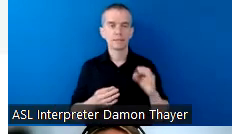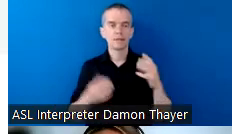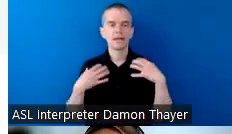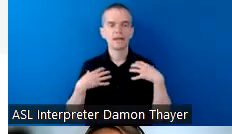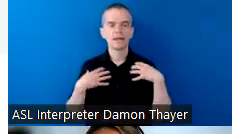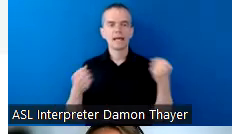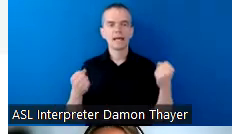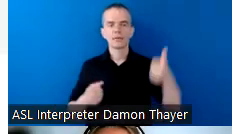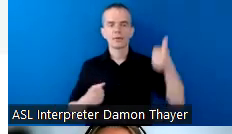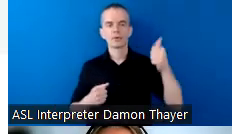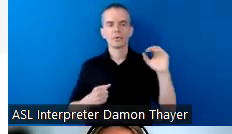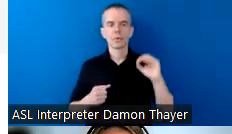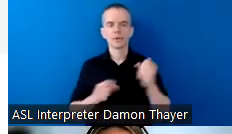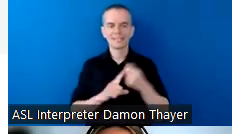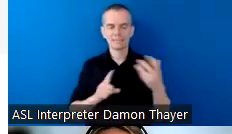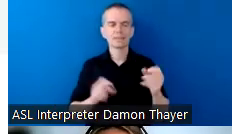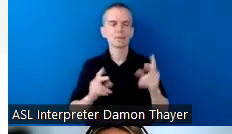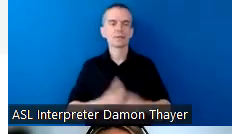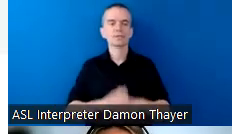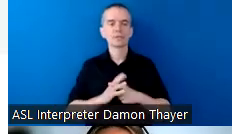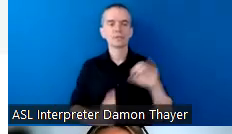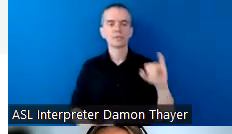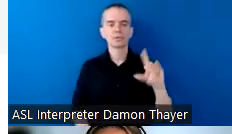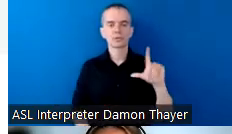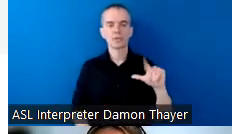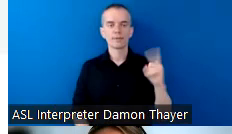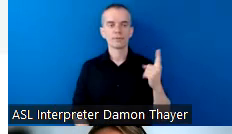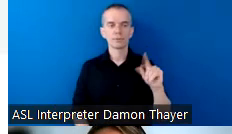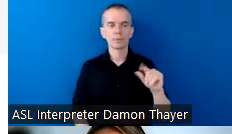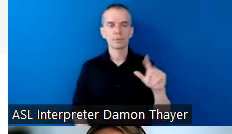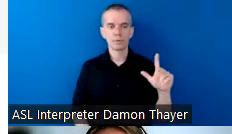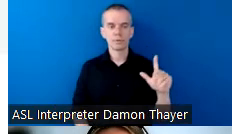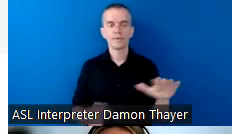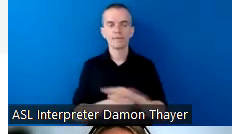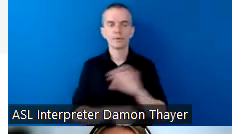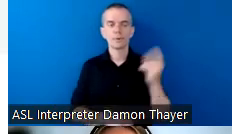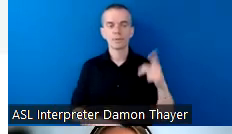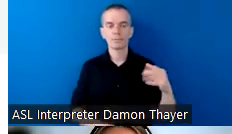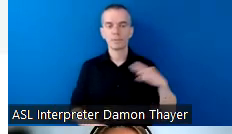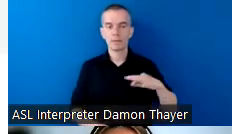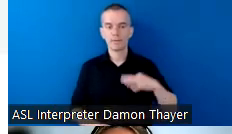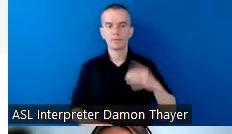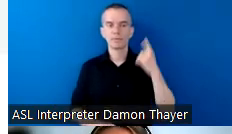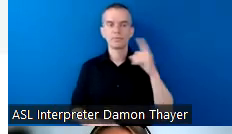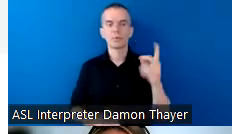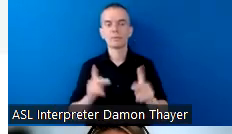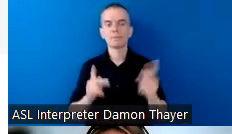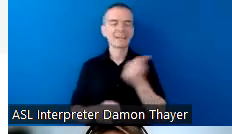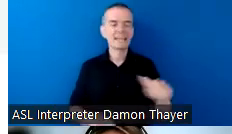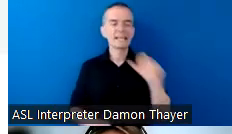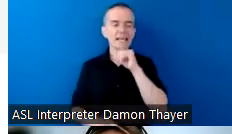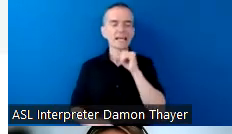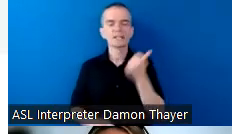expansion. So effective July 1st, 2023, full OHP benefits will open to people of any age or